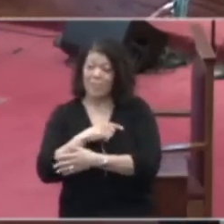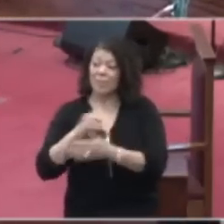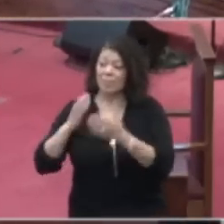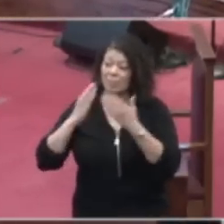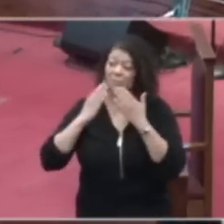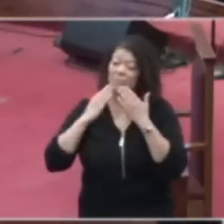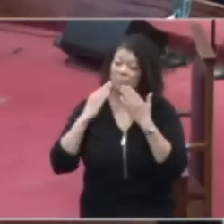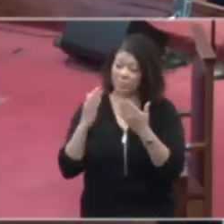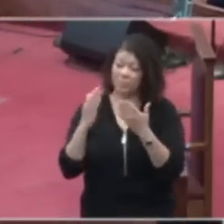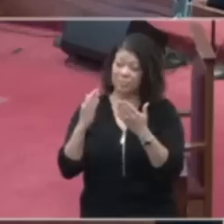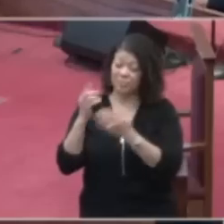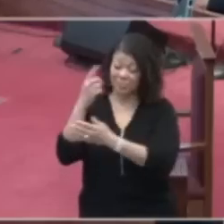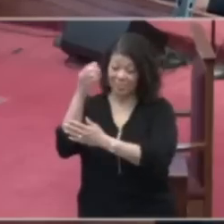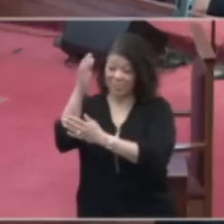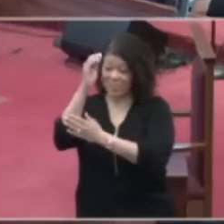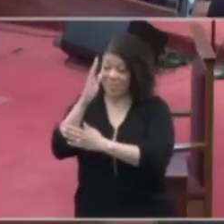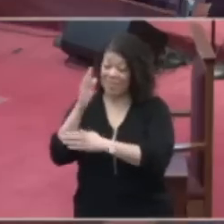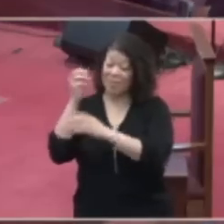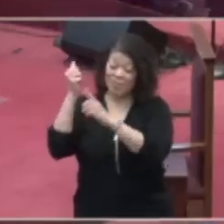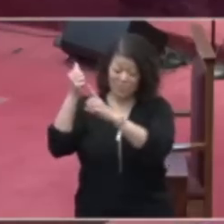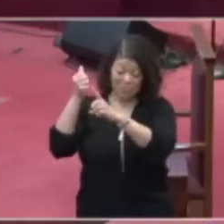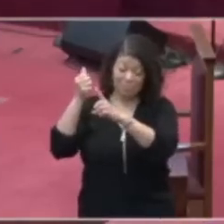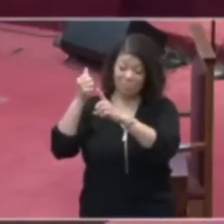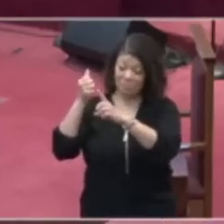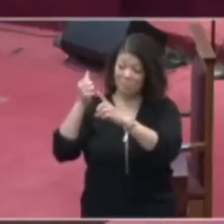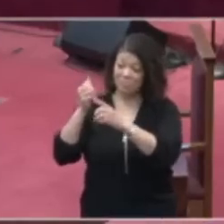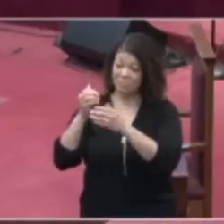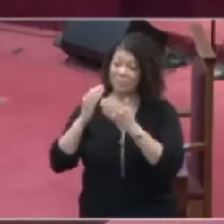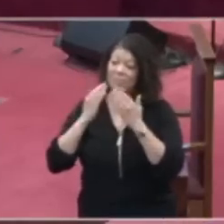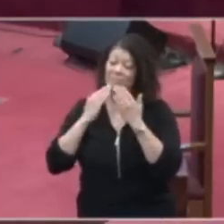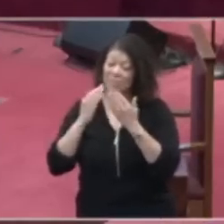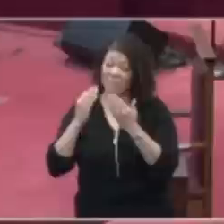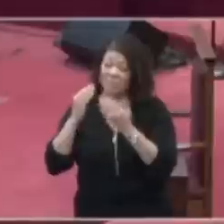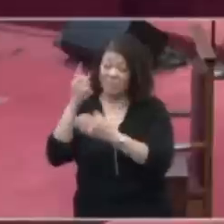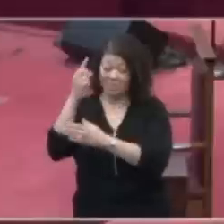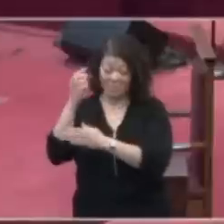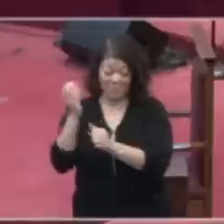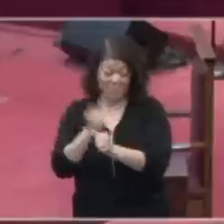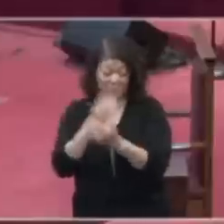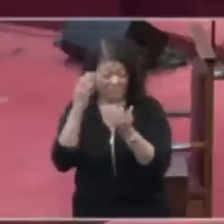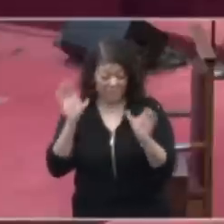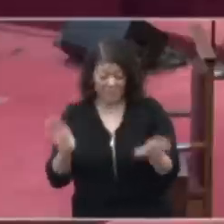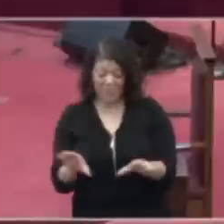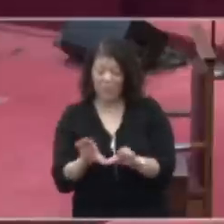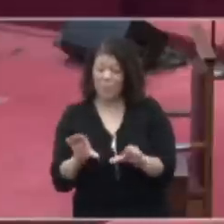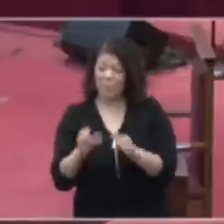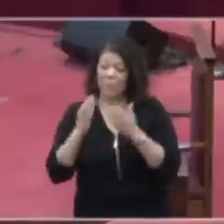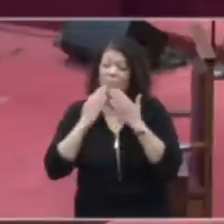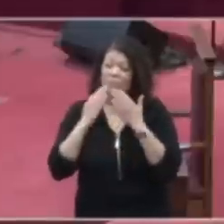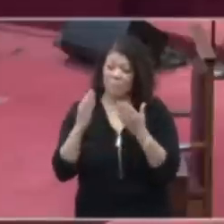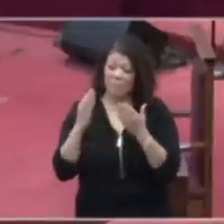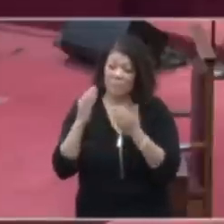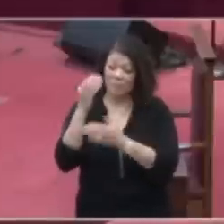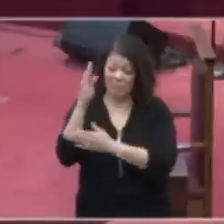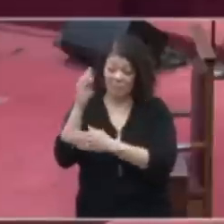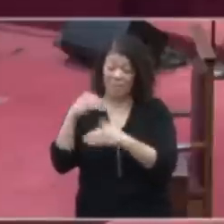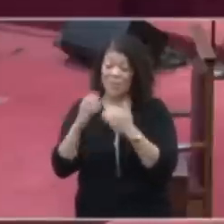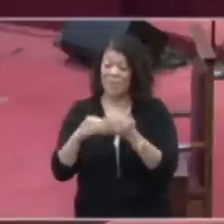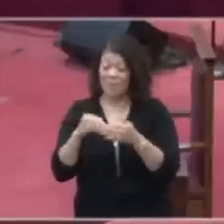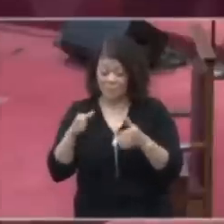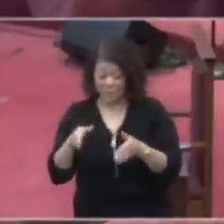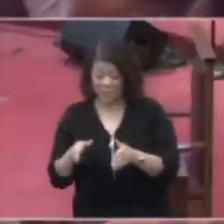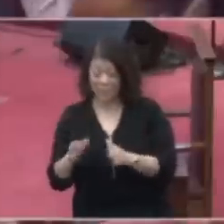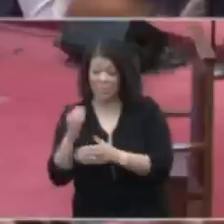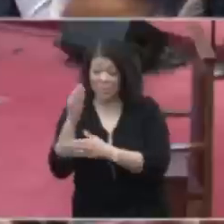thankful for who you are. And we're thankful for what you do, and we thank you for the ways you make. We thank you